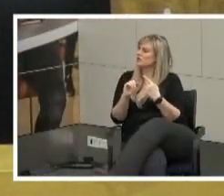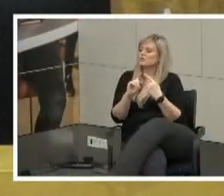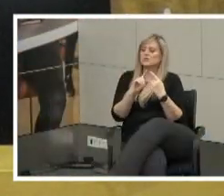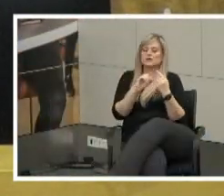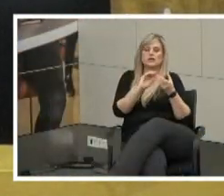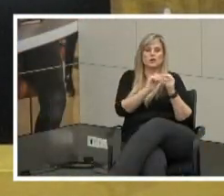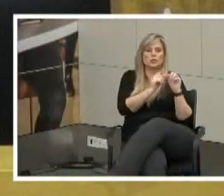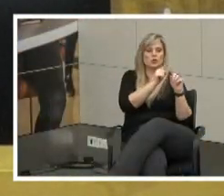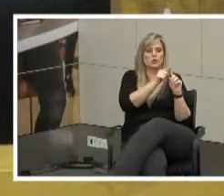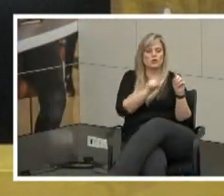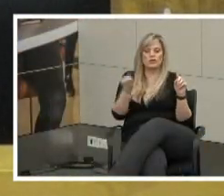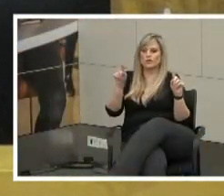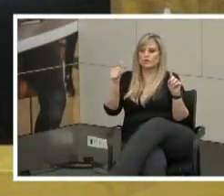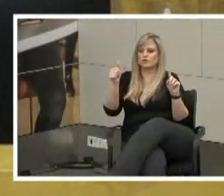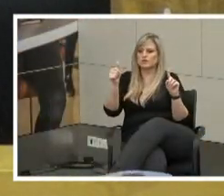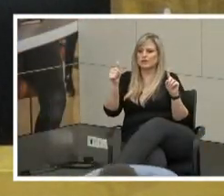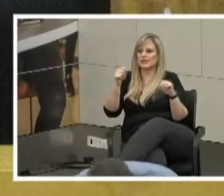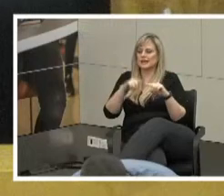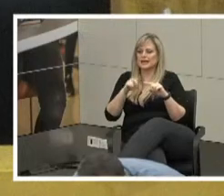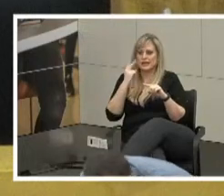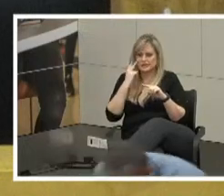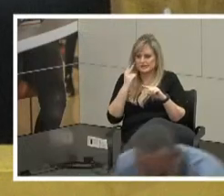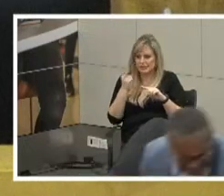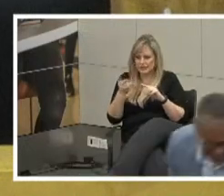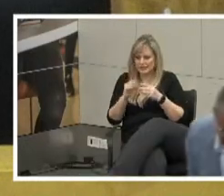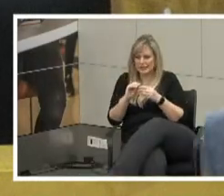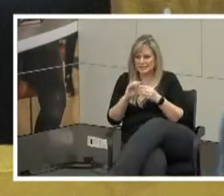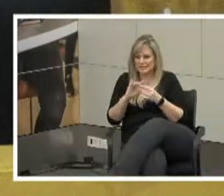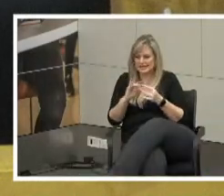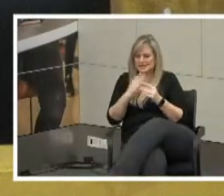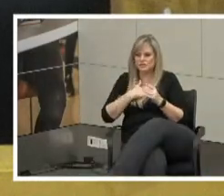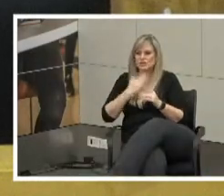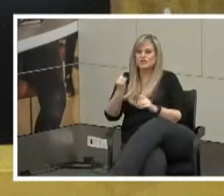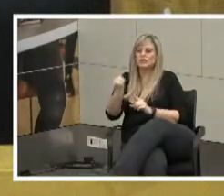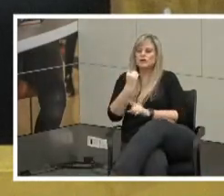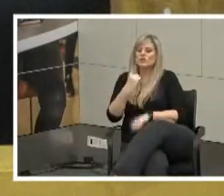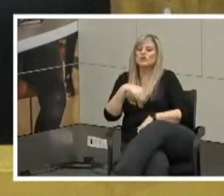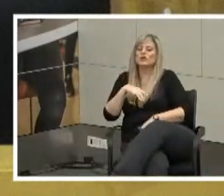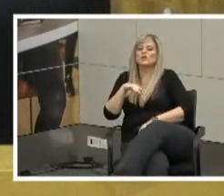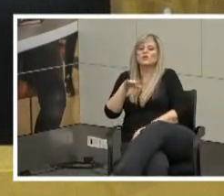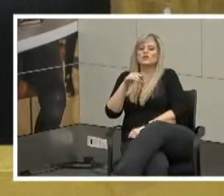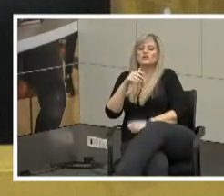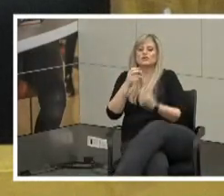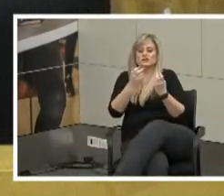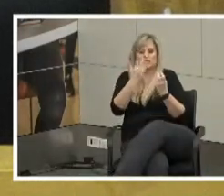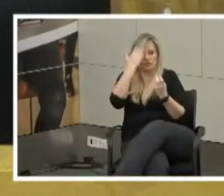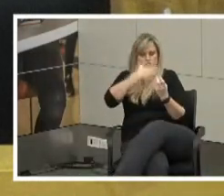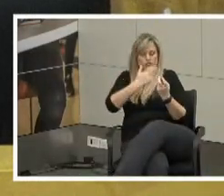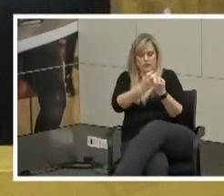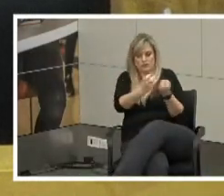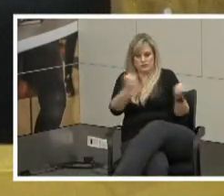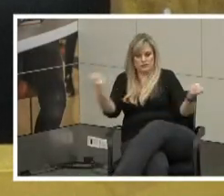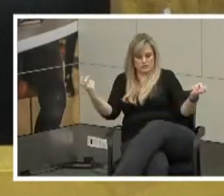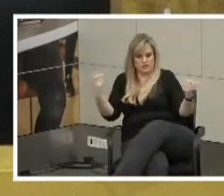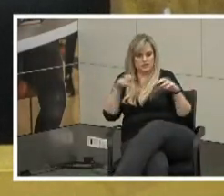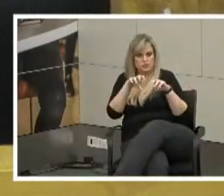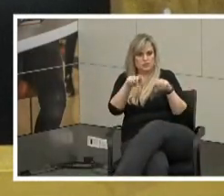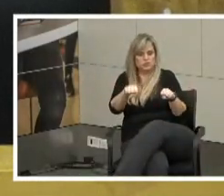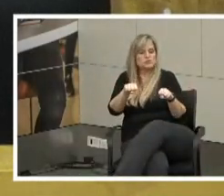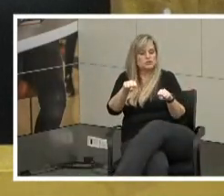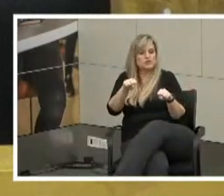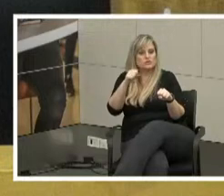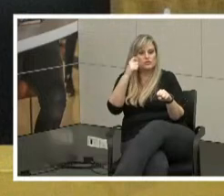10 I cannot see if that says if you'll come forward um but there's some seats reserved here I think in the front